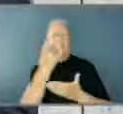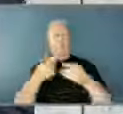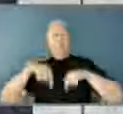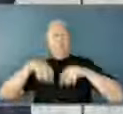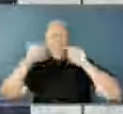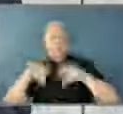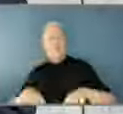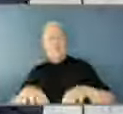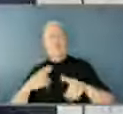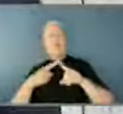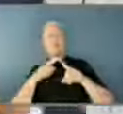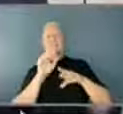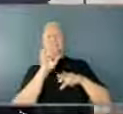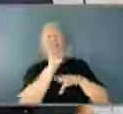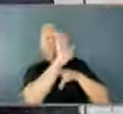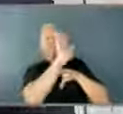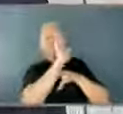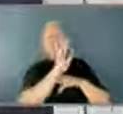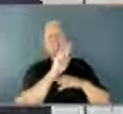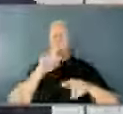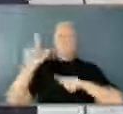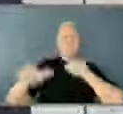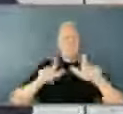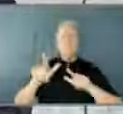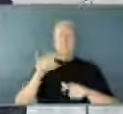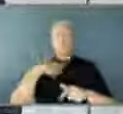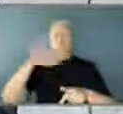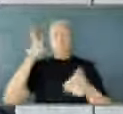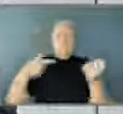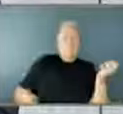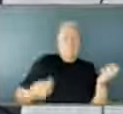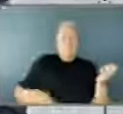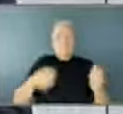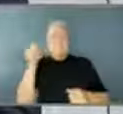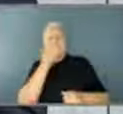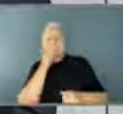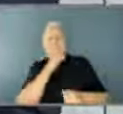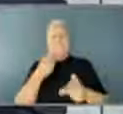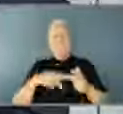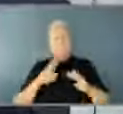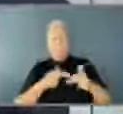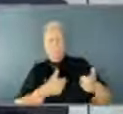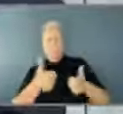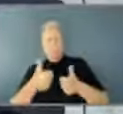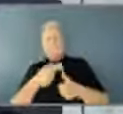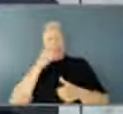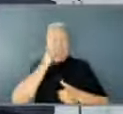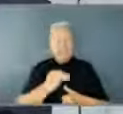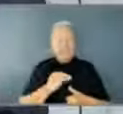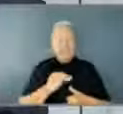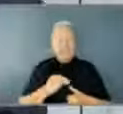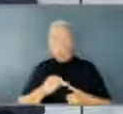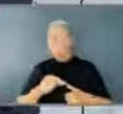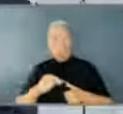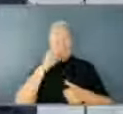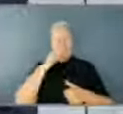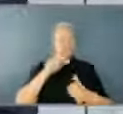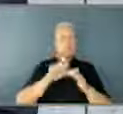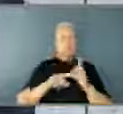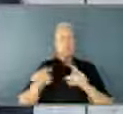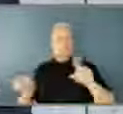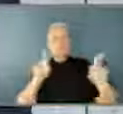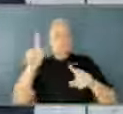they can move about, how they can go to concerts, how life can potentially return to normal. So that is the next big question